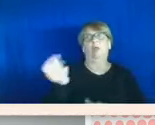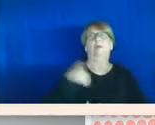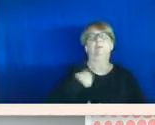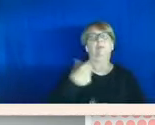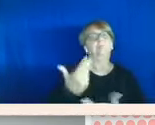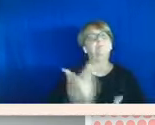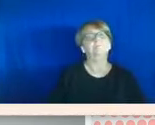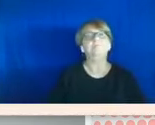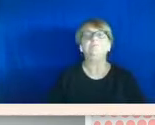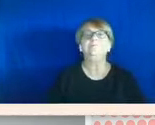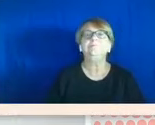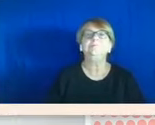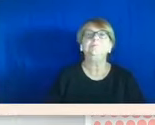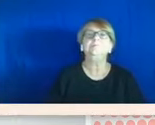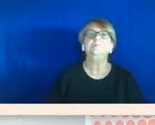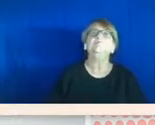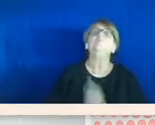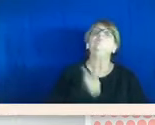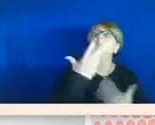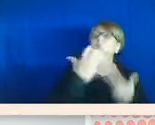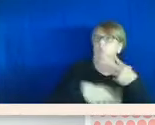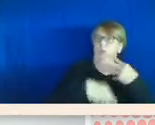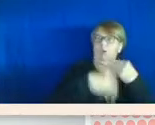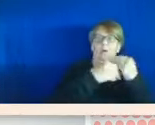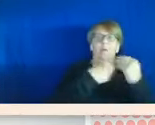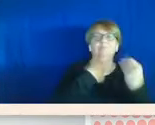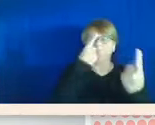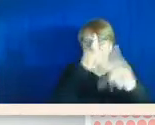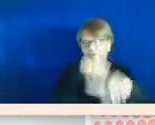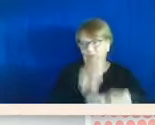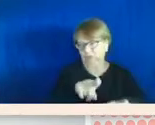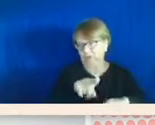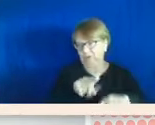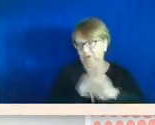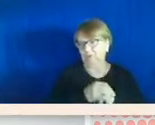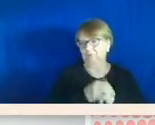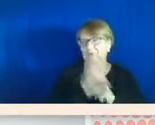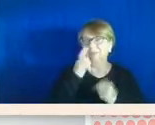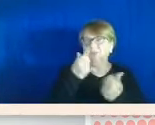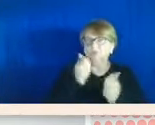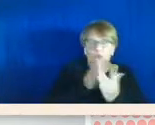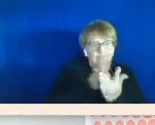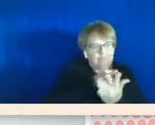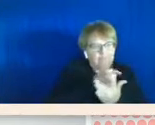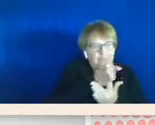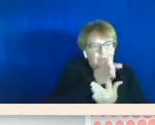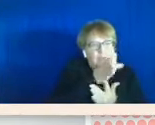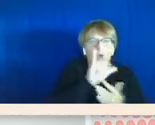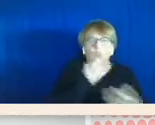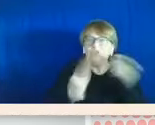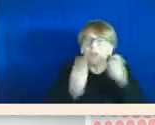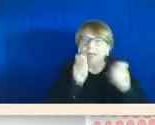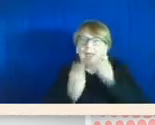And I just to piggyback on that, I would agree. I think navigating the changing contingencies and what that's going to